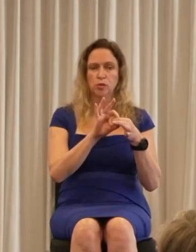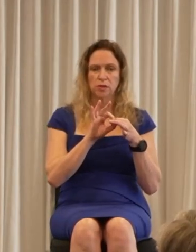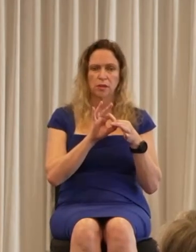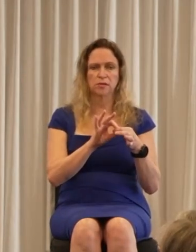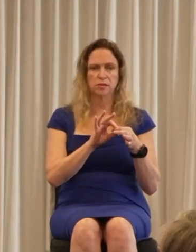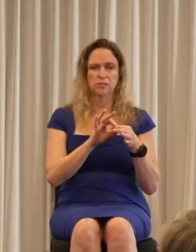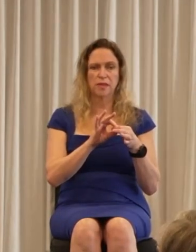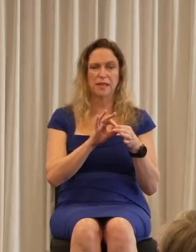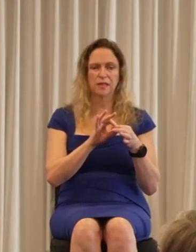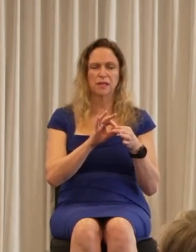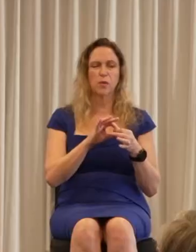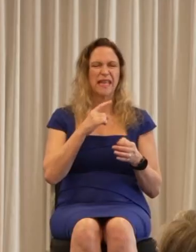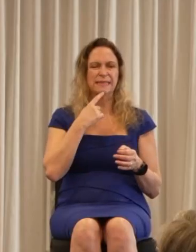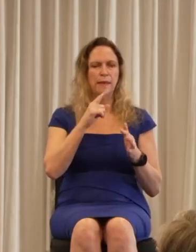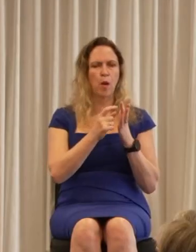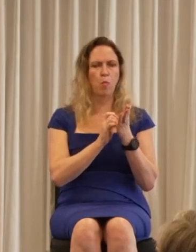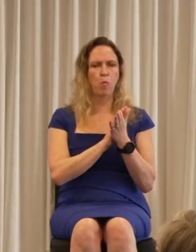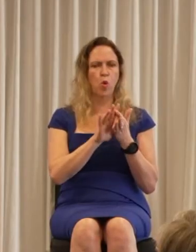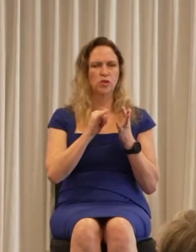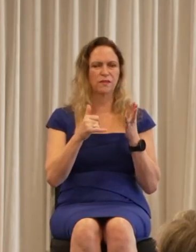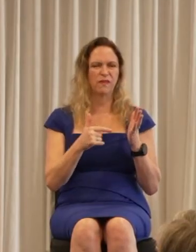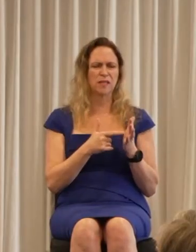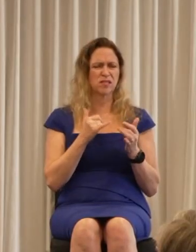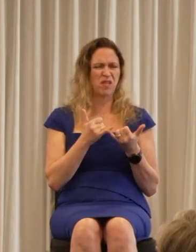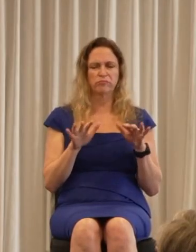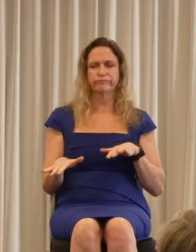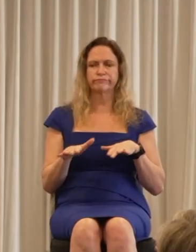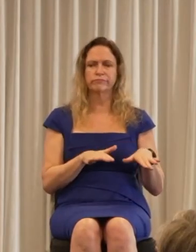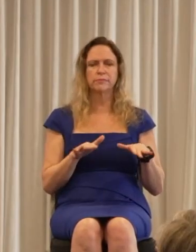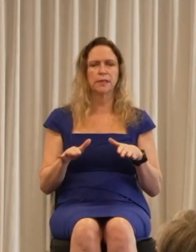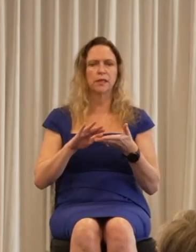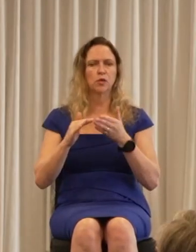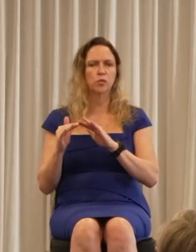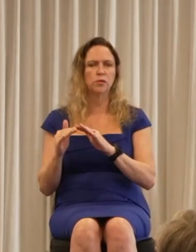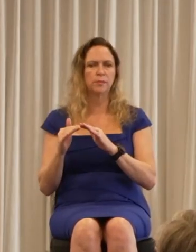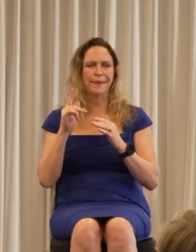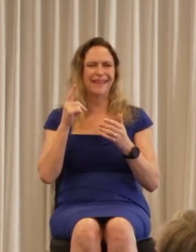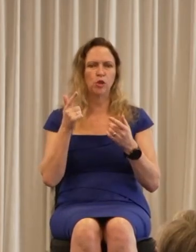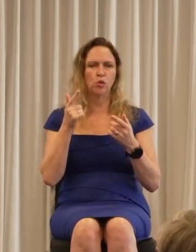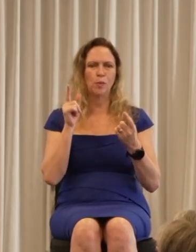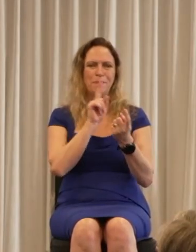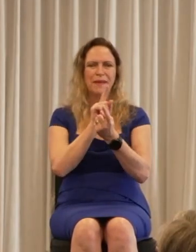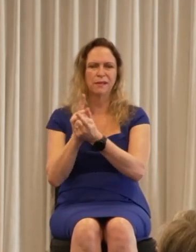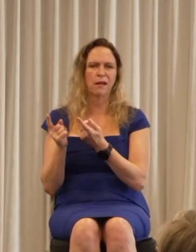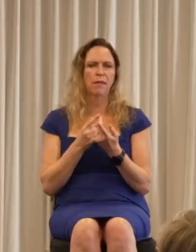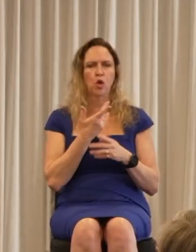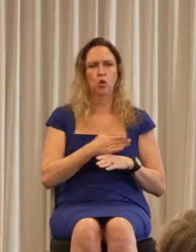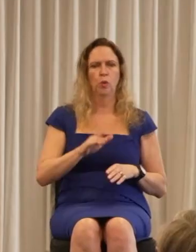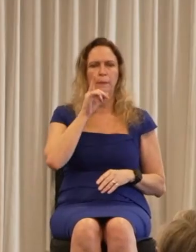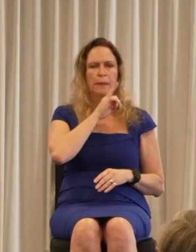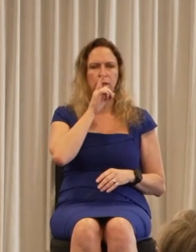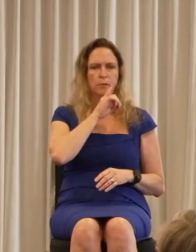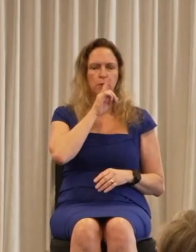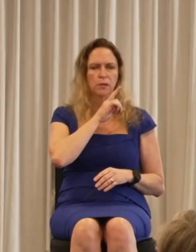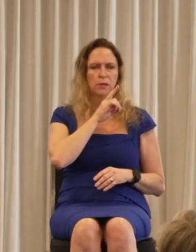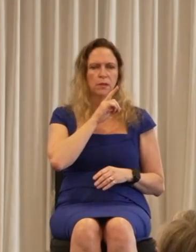quite informal neighborhood association, and then that's made up of people, and all of those people, similar to